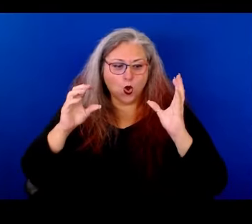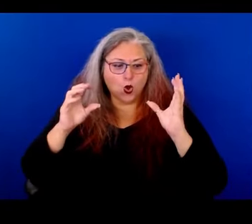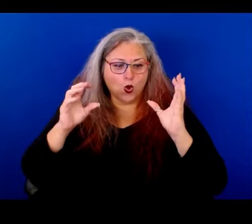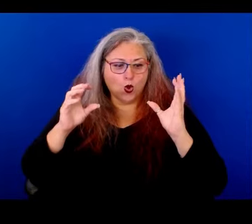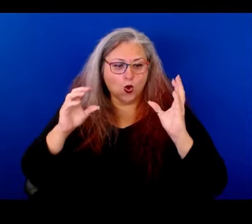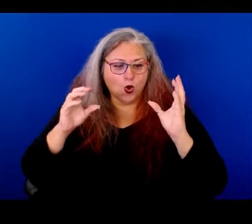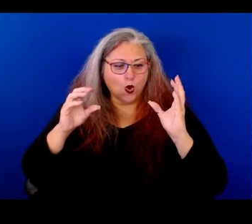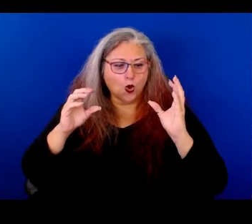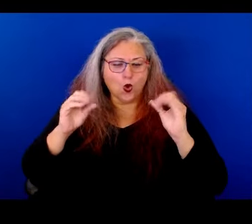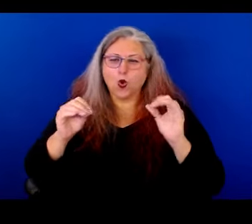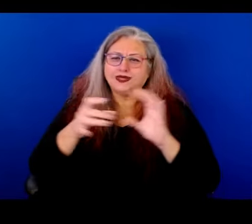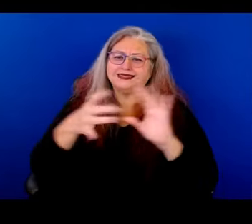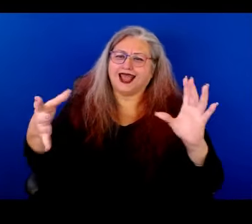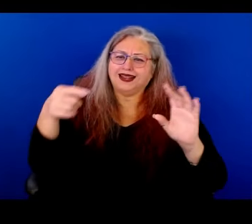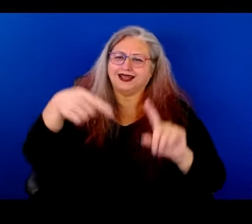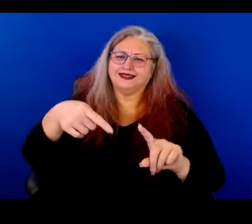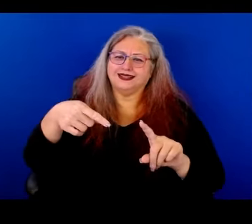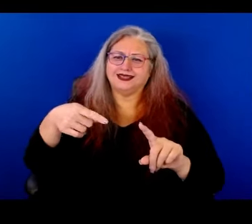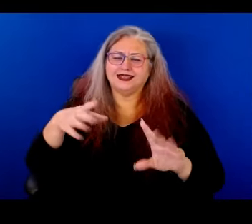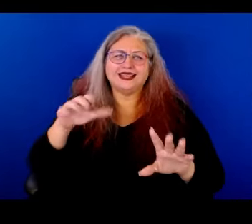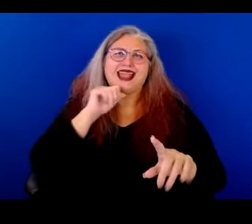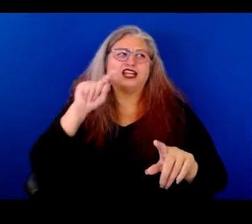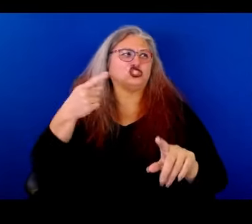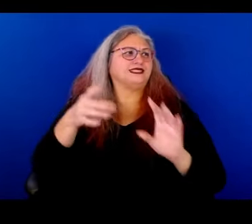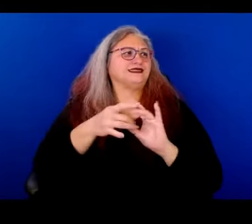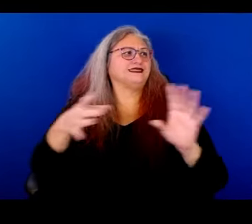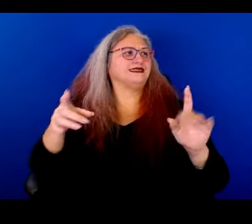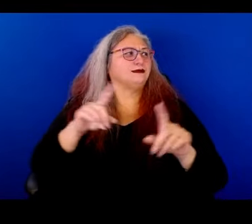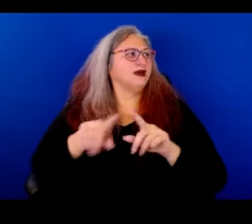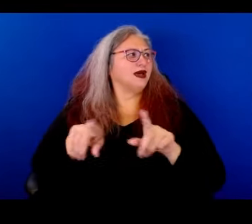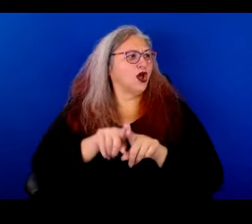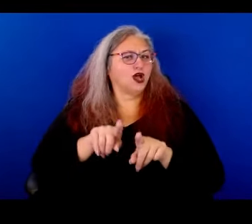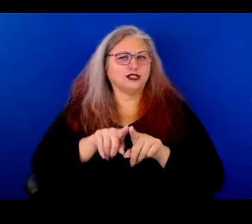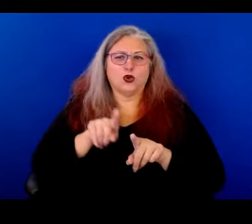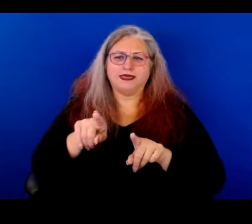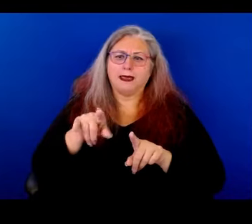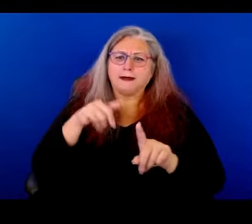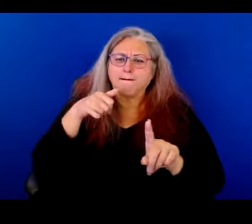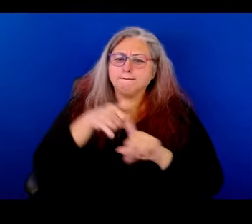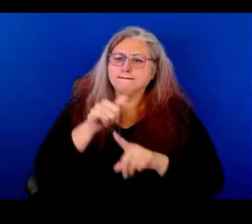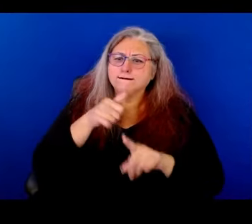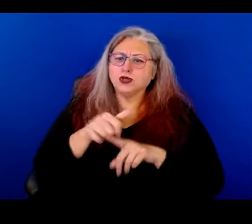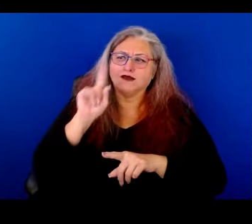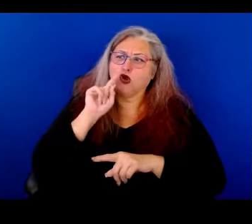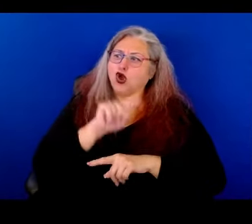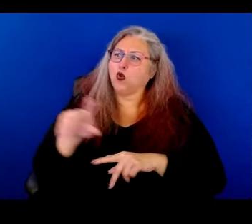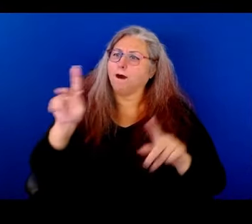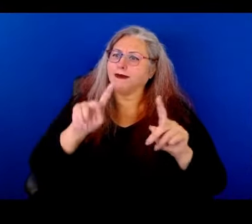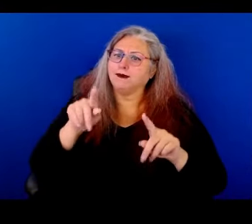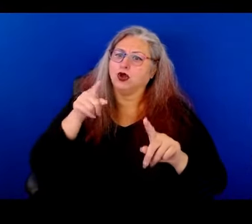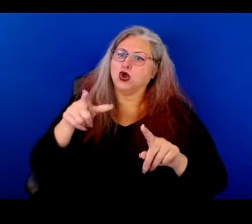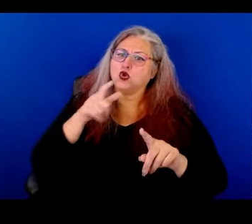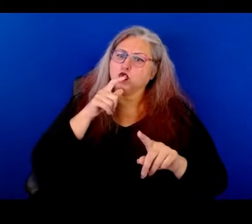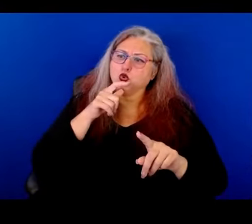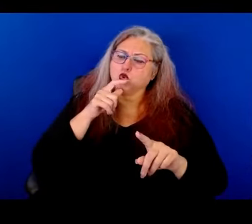just a disconnect, and a not just a disconnect, it's also the bullying of the people who are